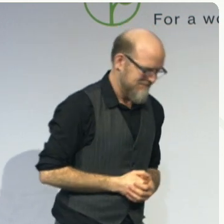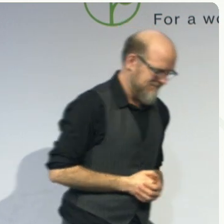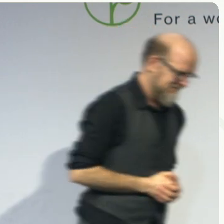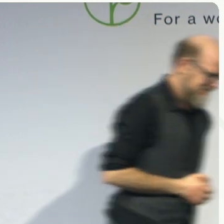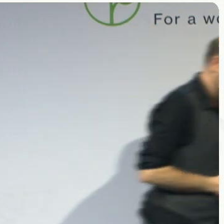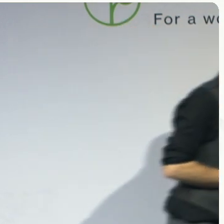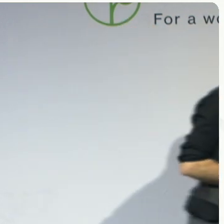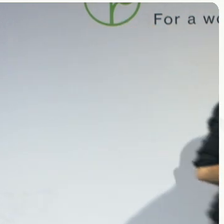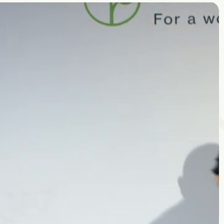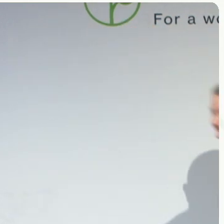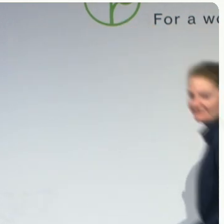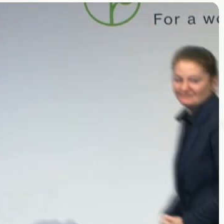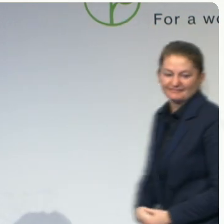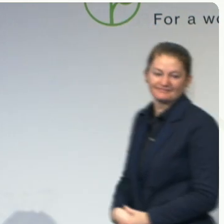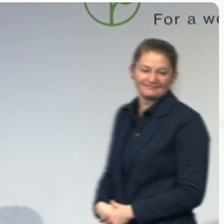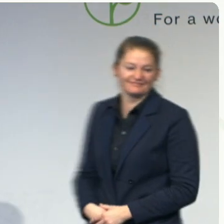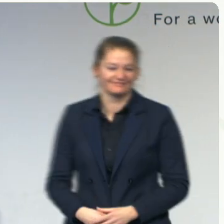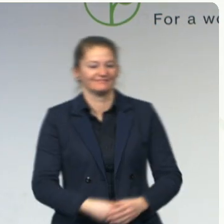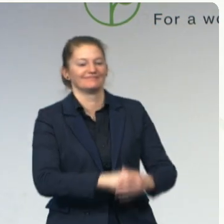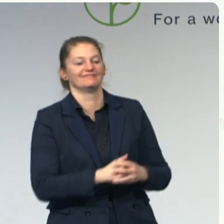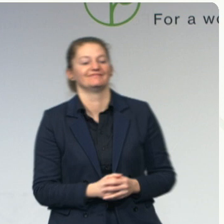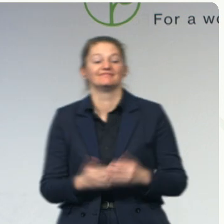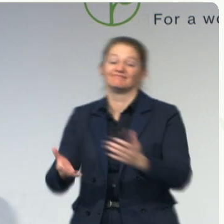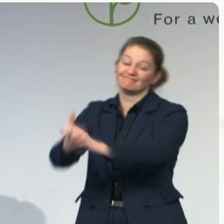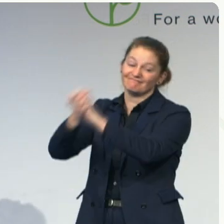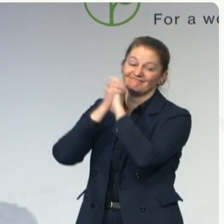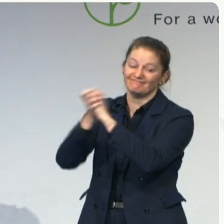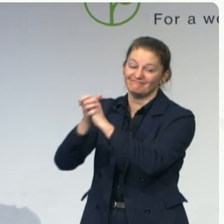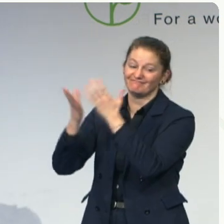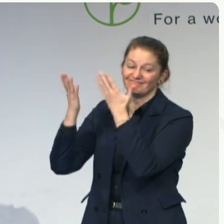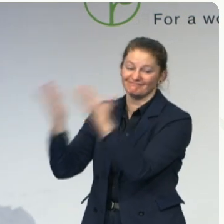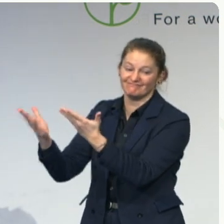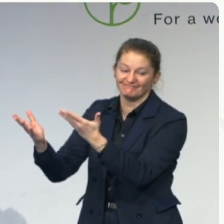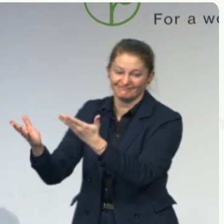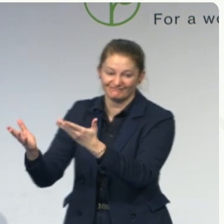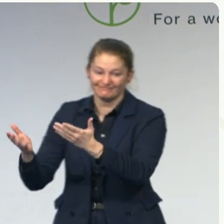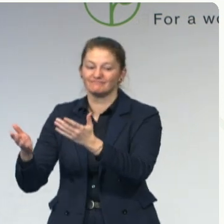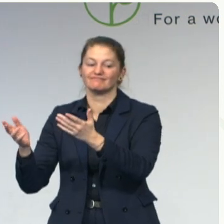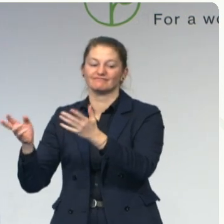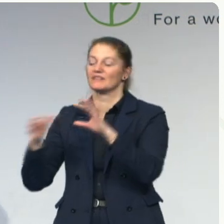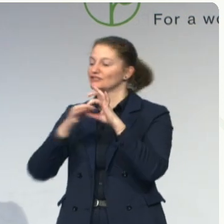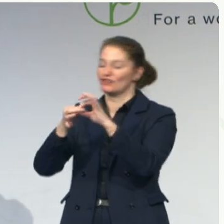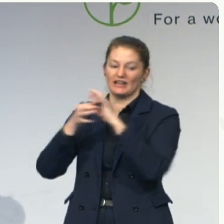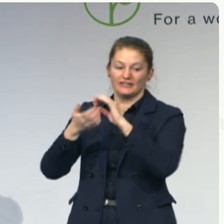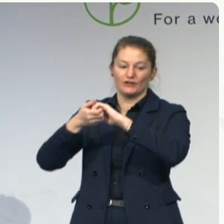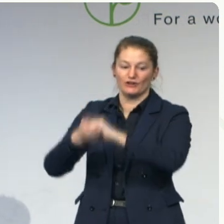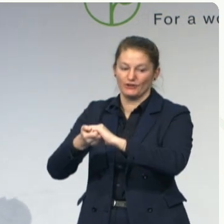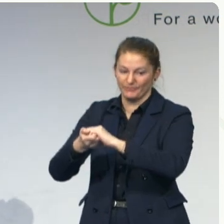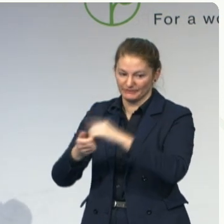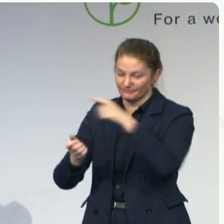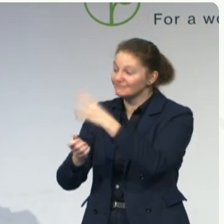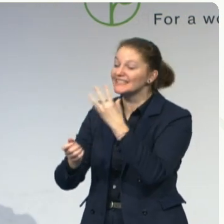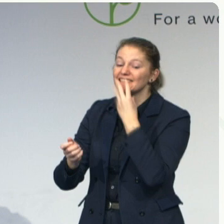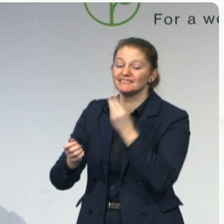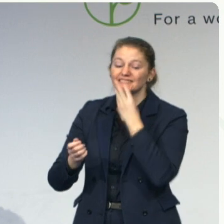Congratulations to the Association of Community Centres, Amitim, in partnership with the Ministry of Health from Israel. The